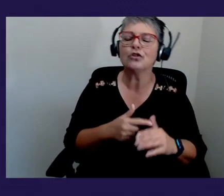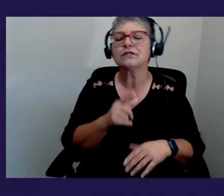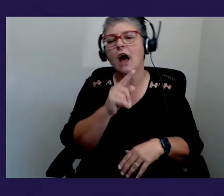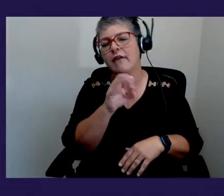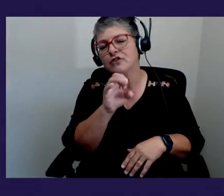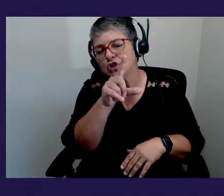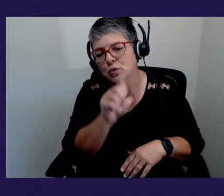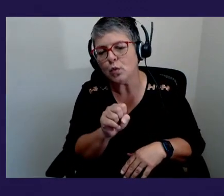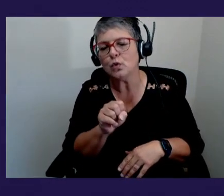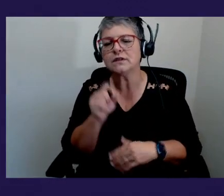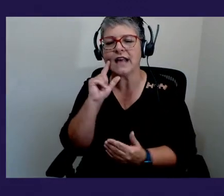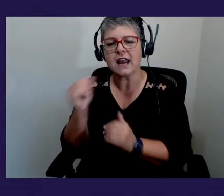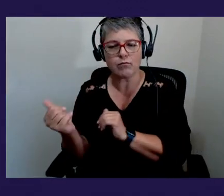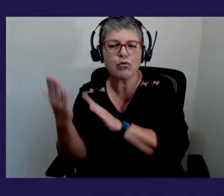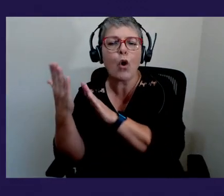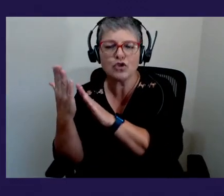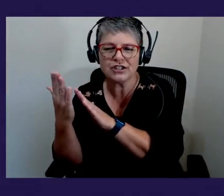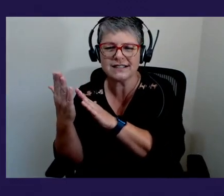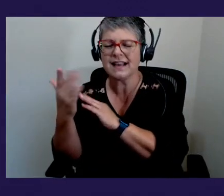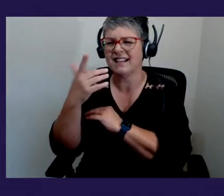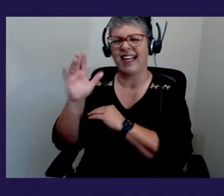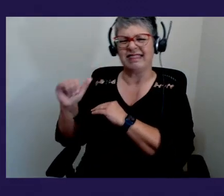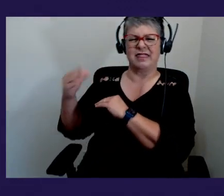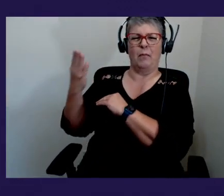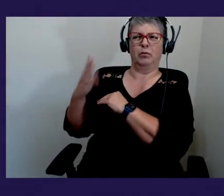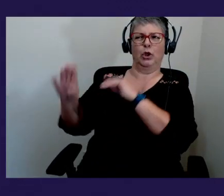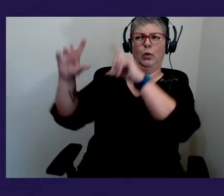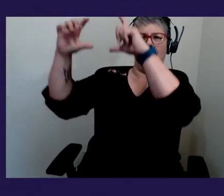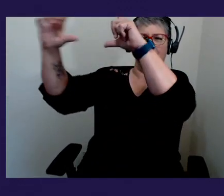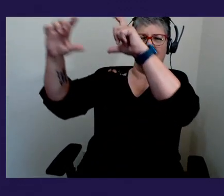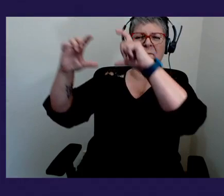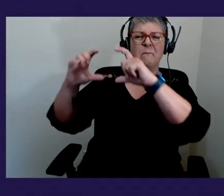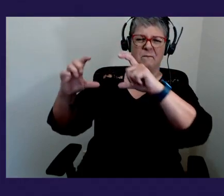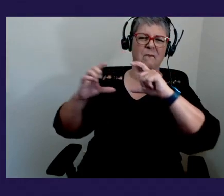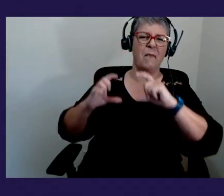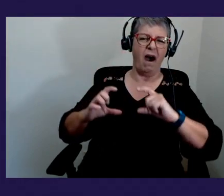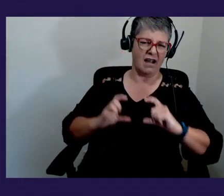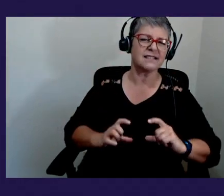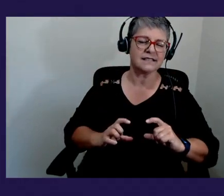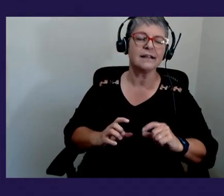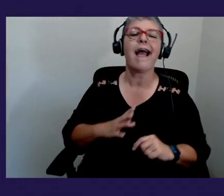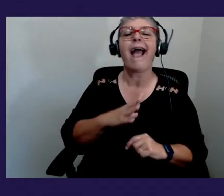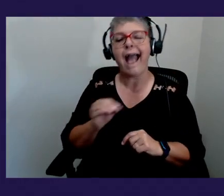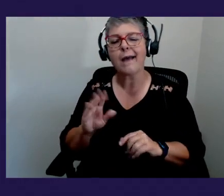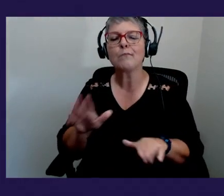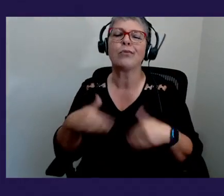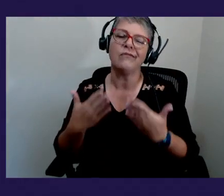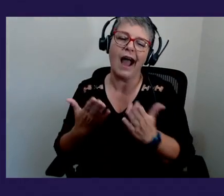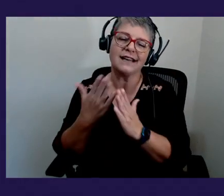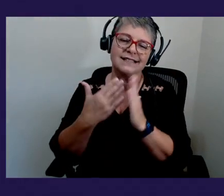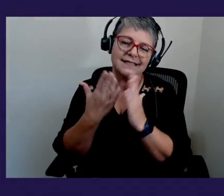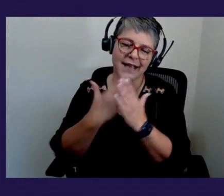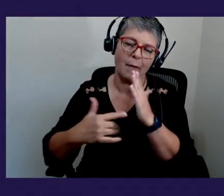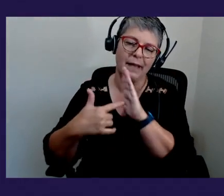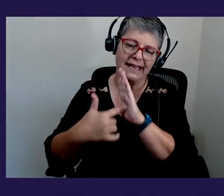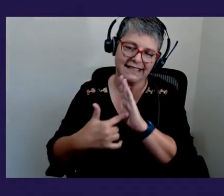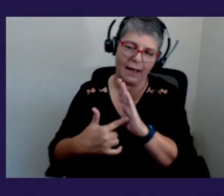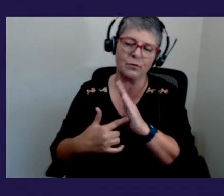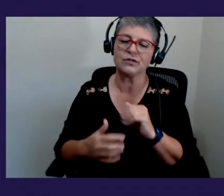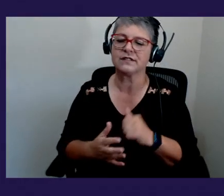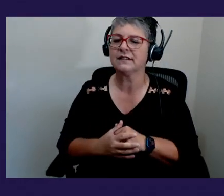are on the right of this slide here, as well as provide some examples of the tools and approaches. And I'll also touch briefly